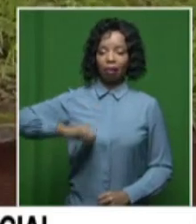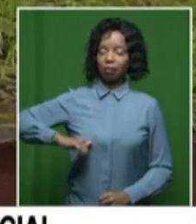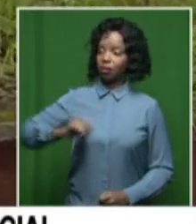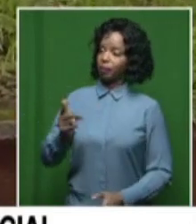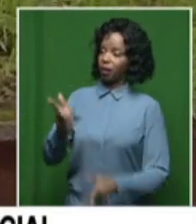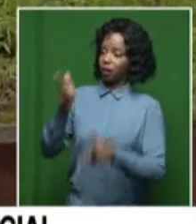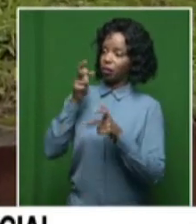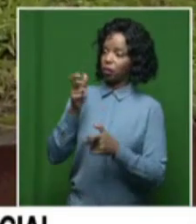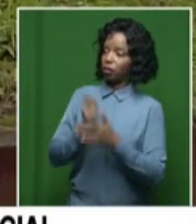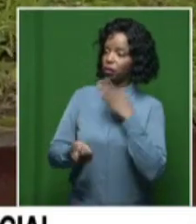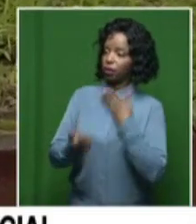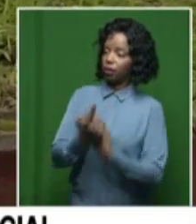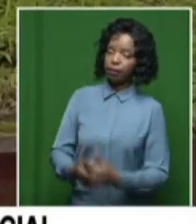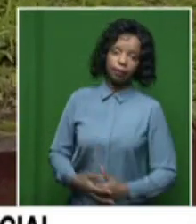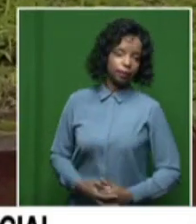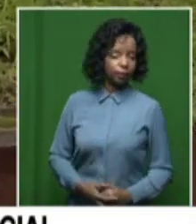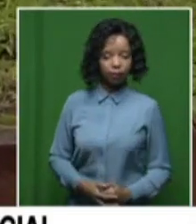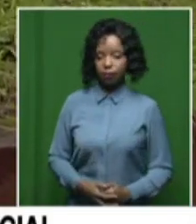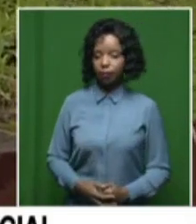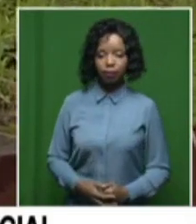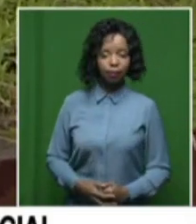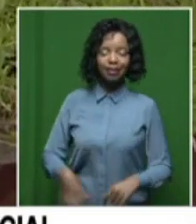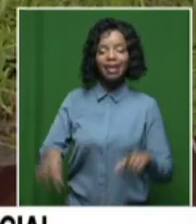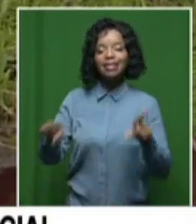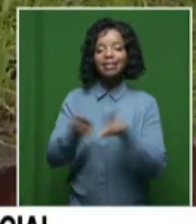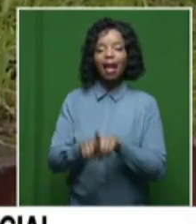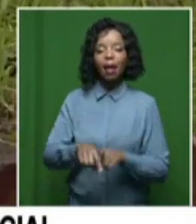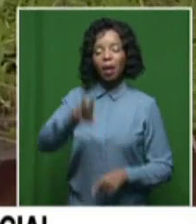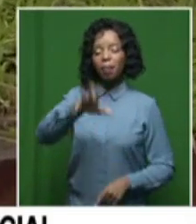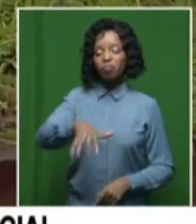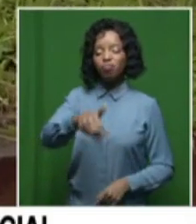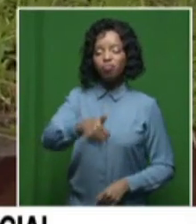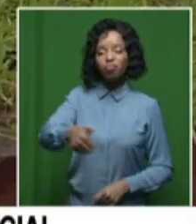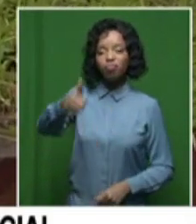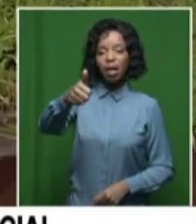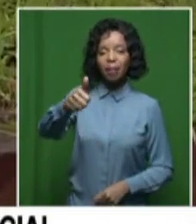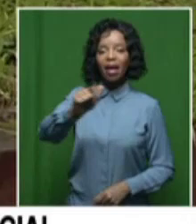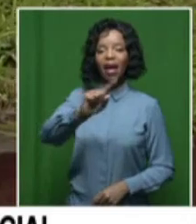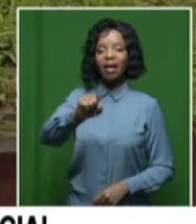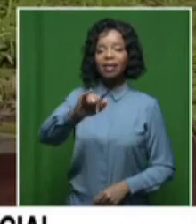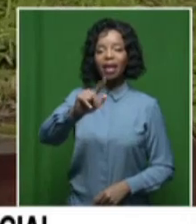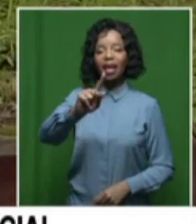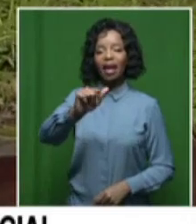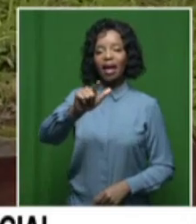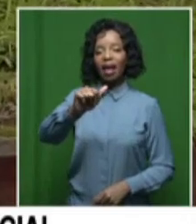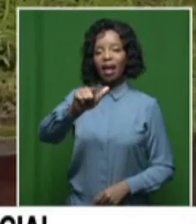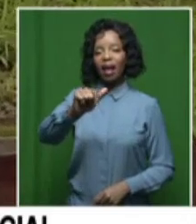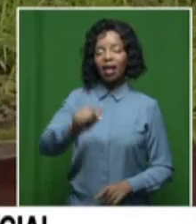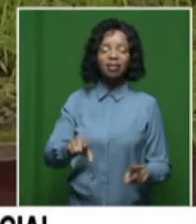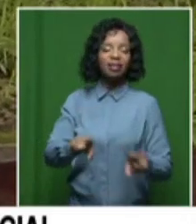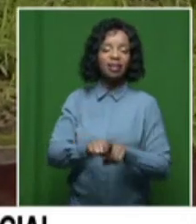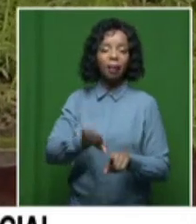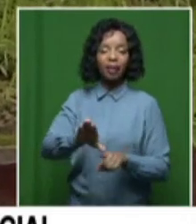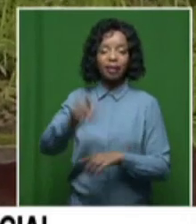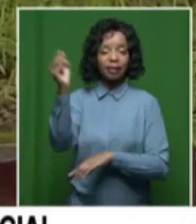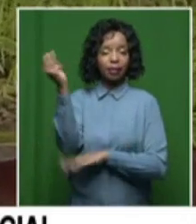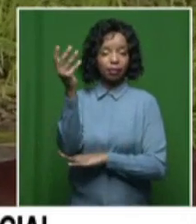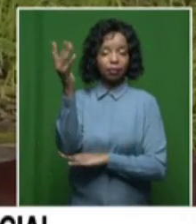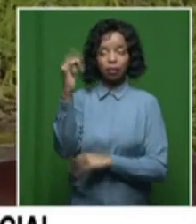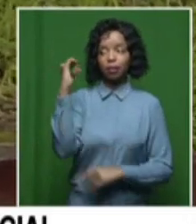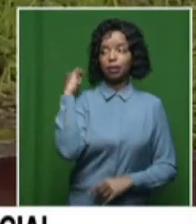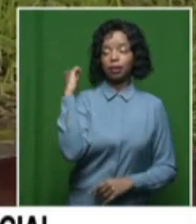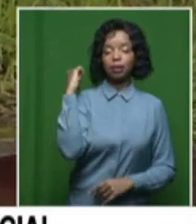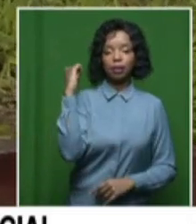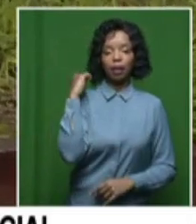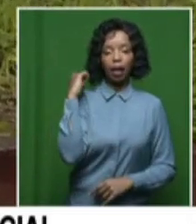action, as well as the Premier of the province, who also touched on it yesterday in his update to